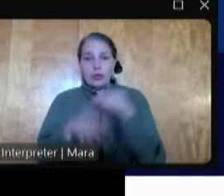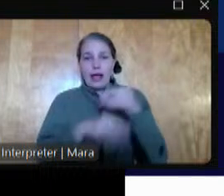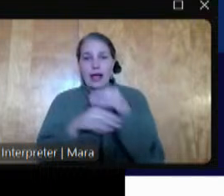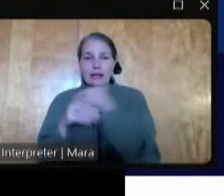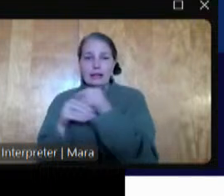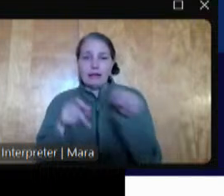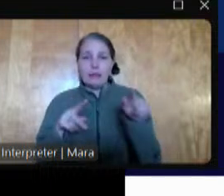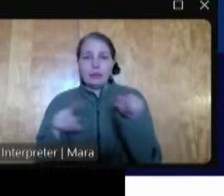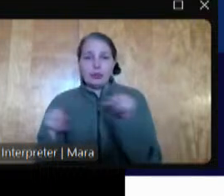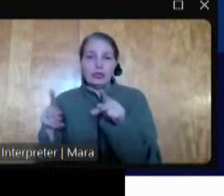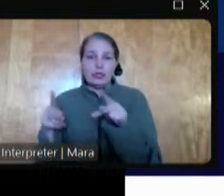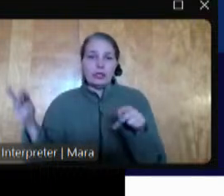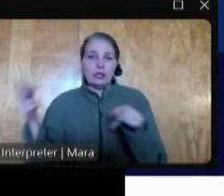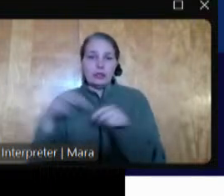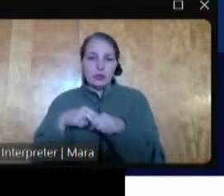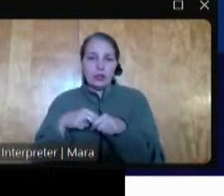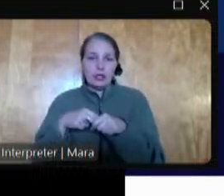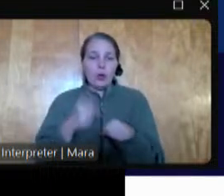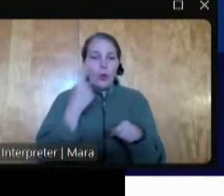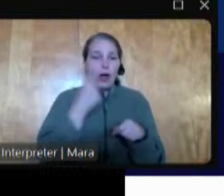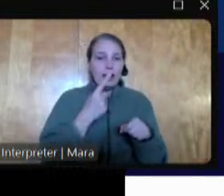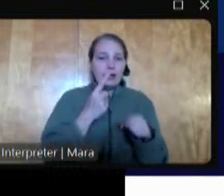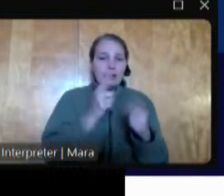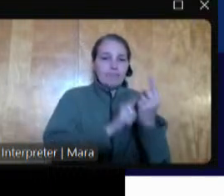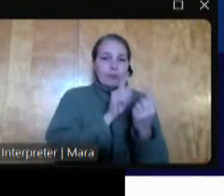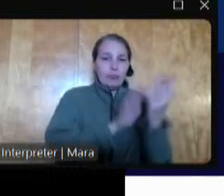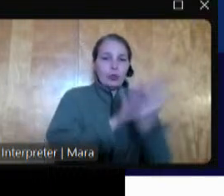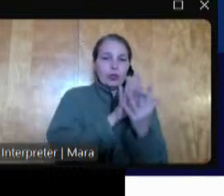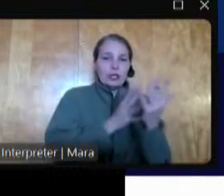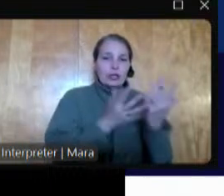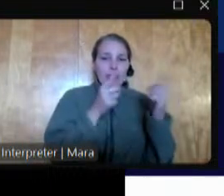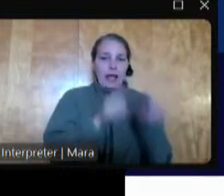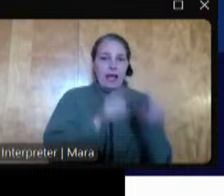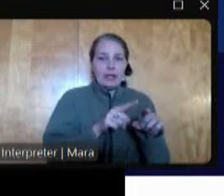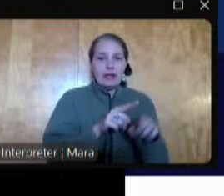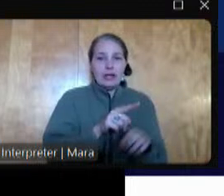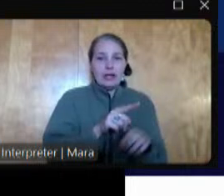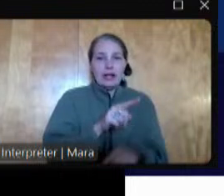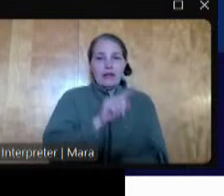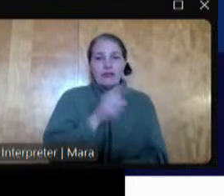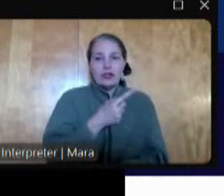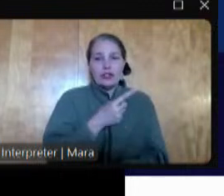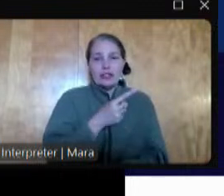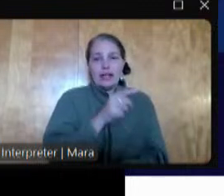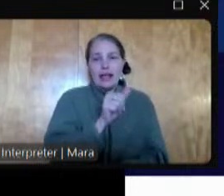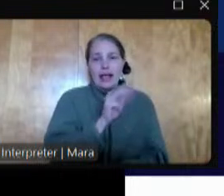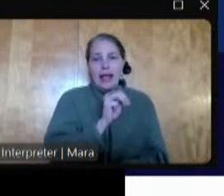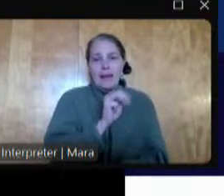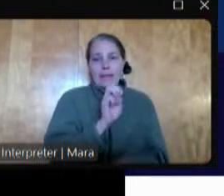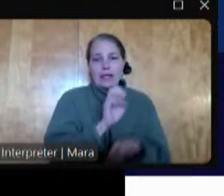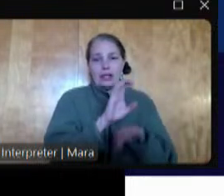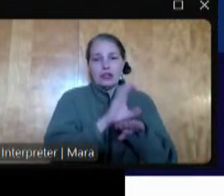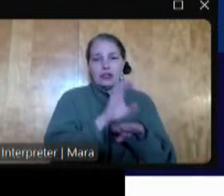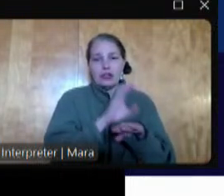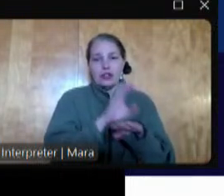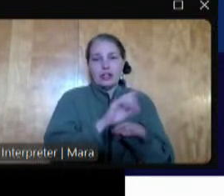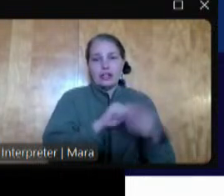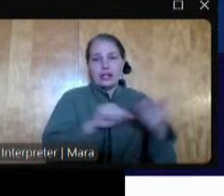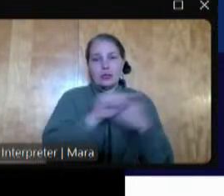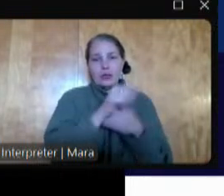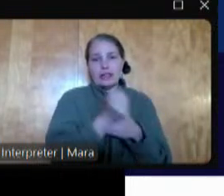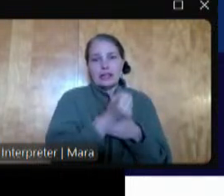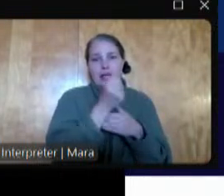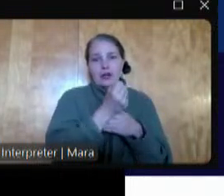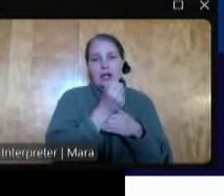opportunities to participate, one live and in person that's being hosted at First AME next Saturday on the 3rd of May from 11 to